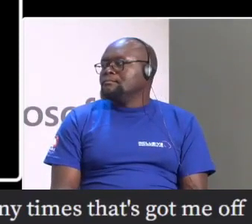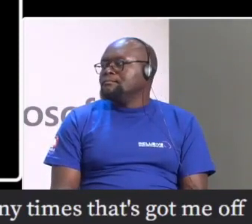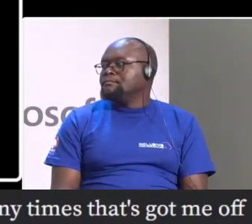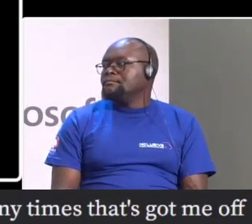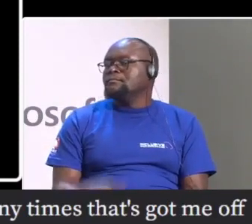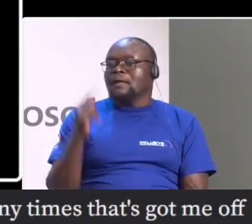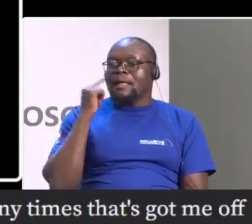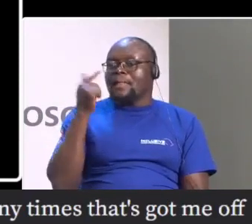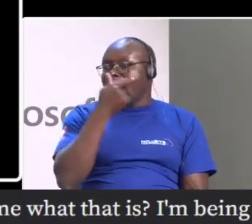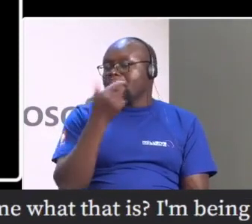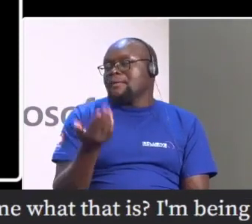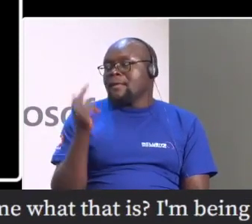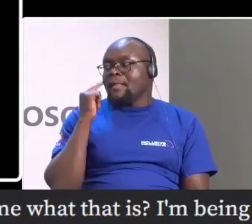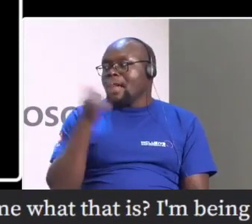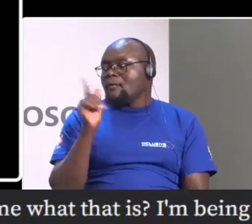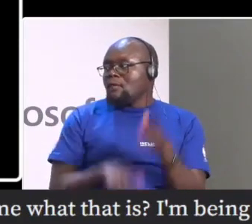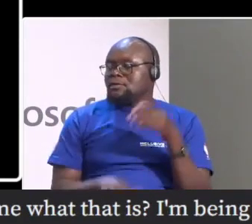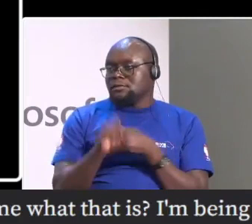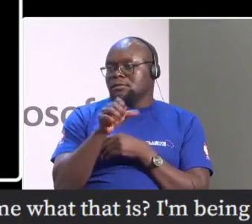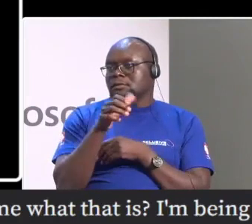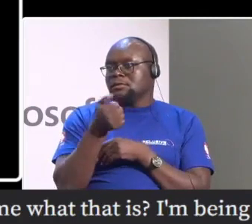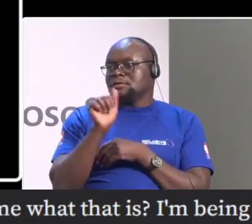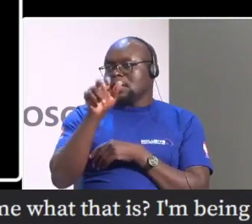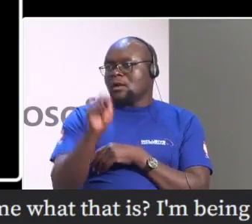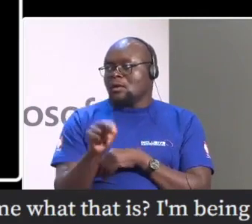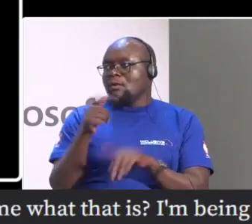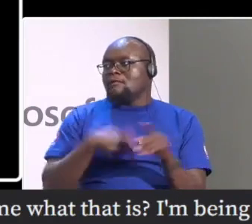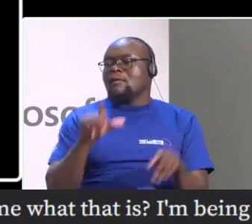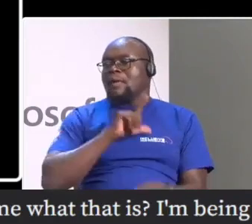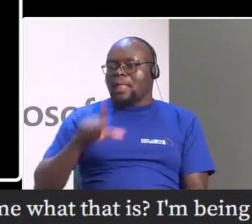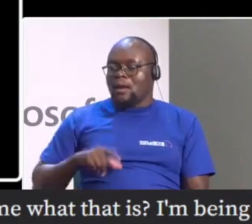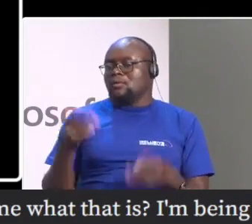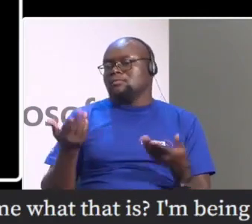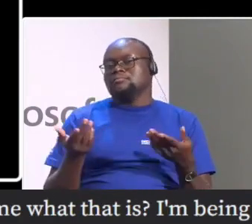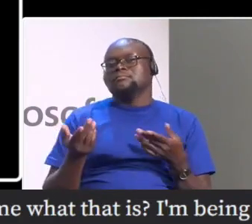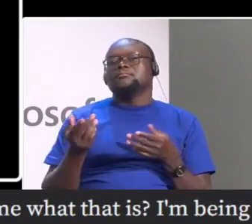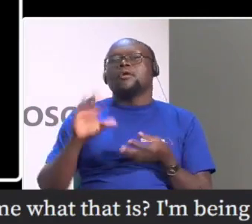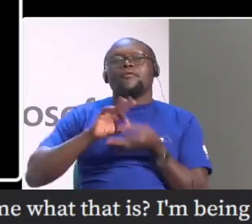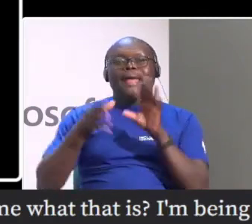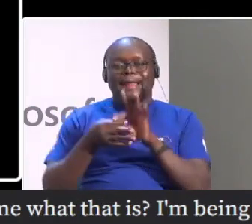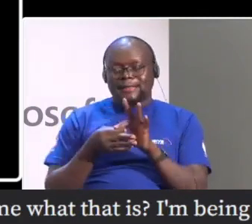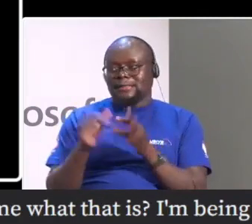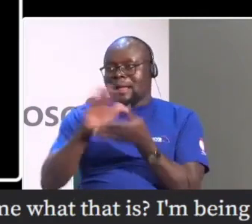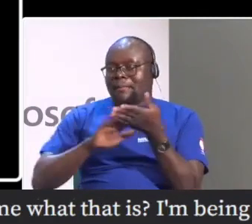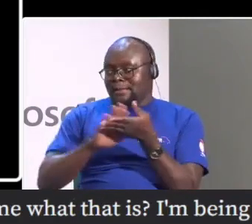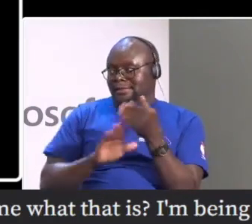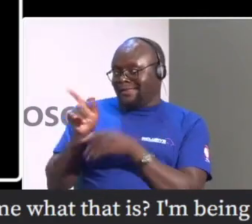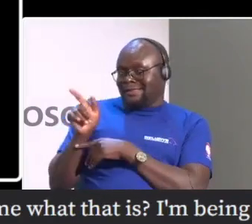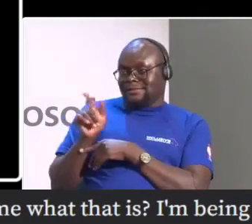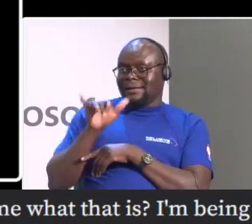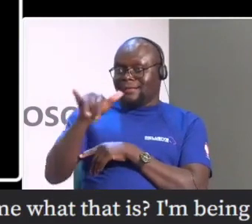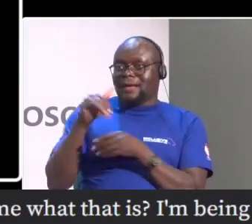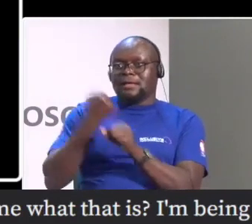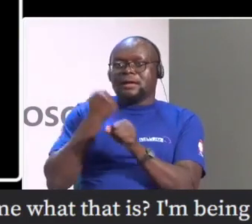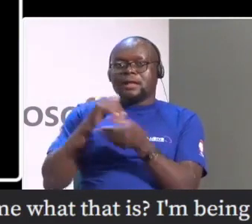The Eye of Sauron from Lord of the Rings. So basically, the Eye of Sauron just did